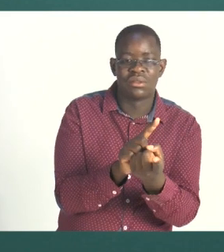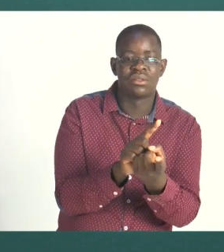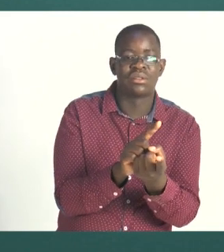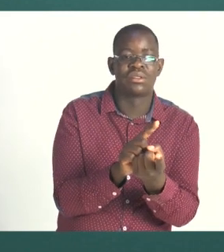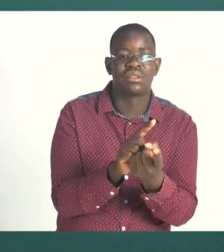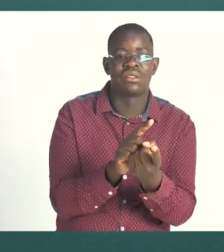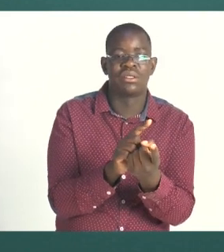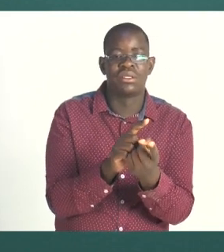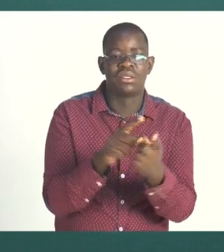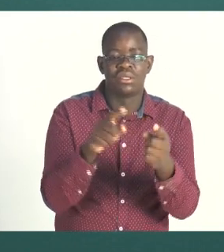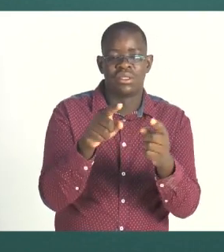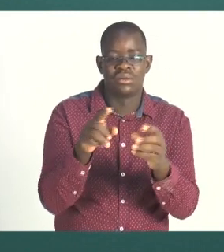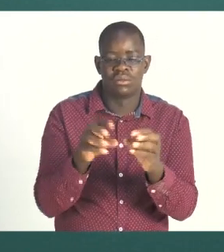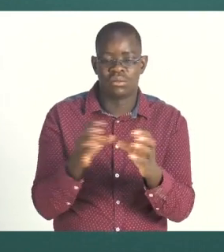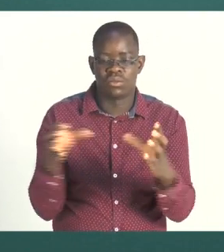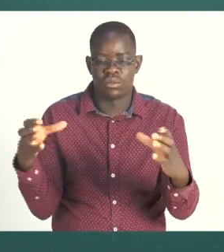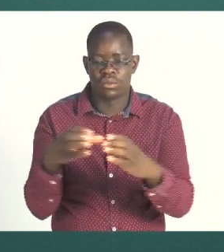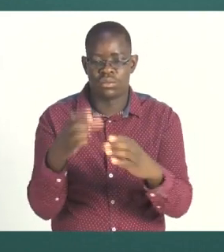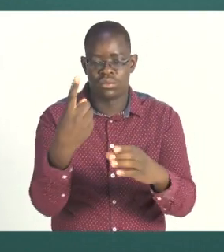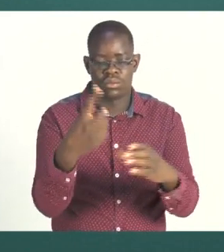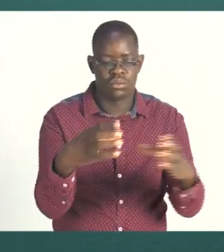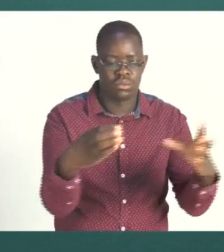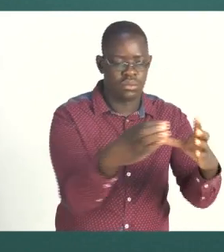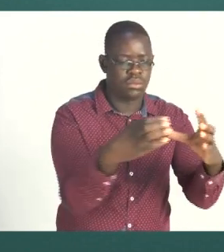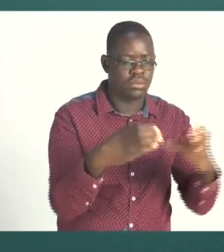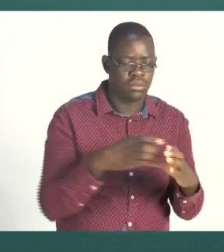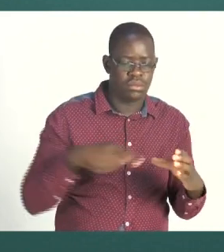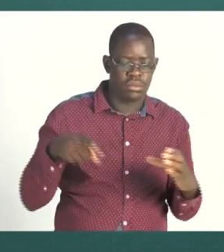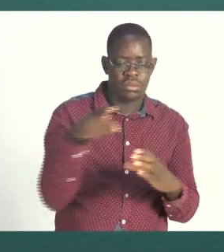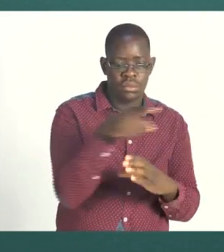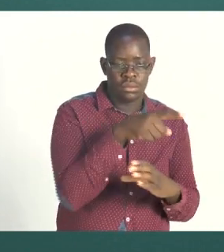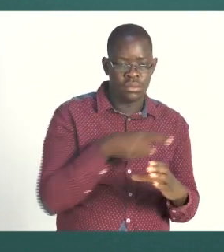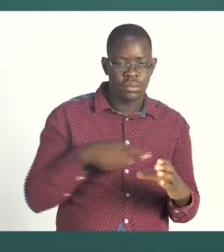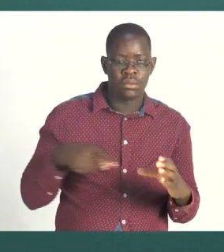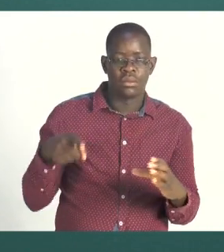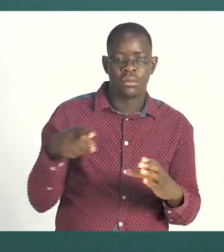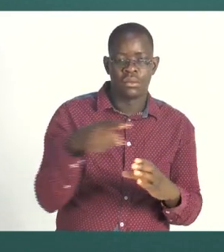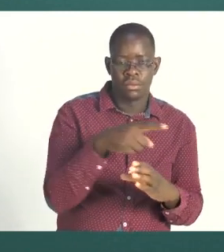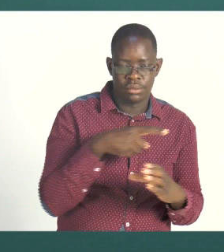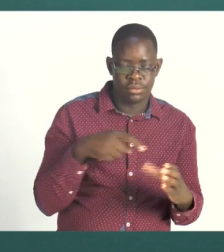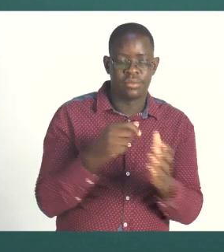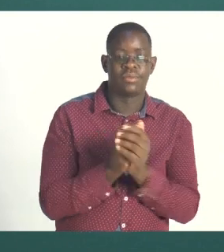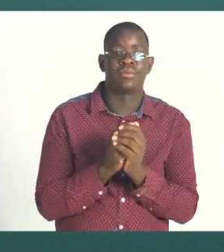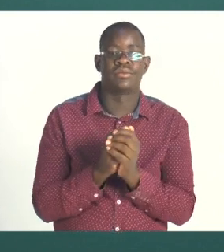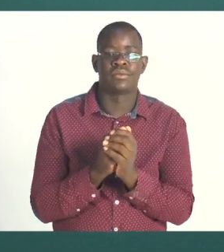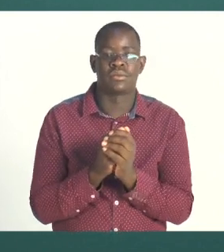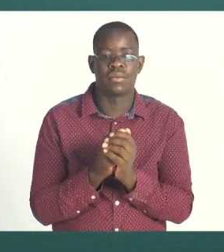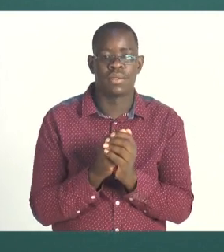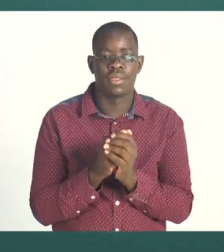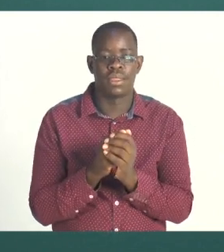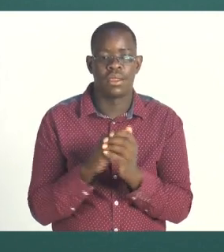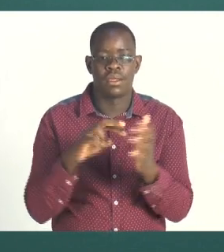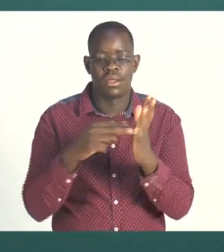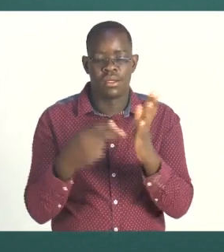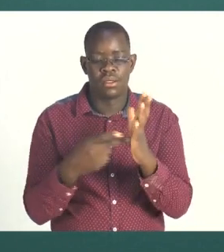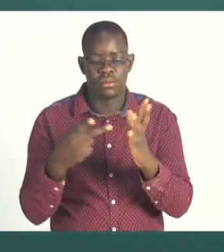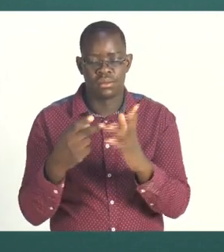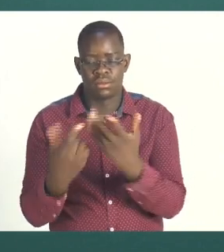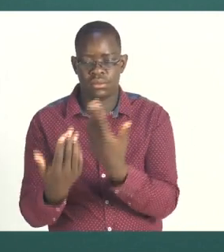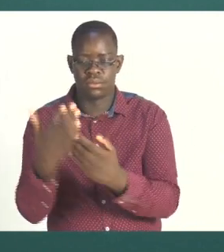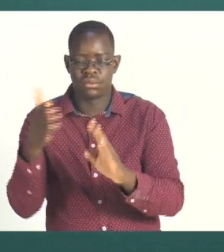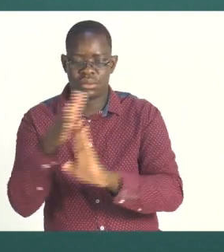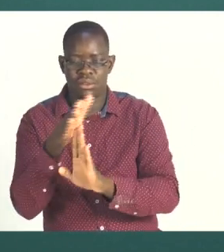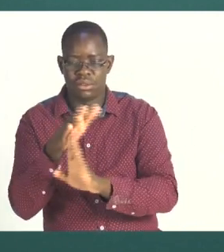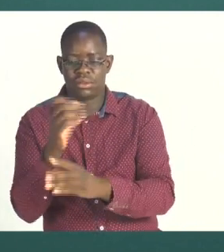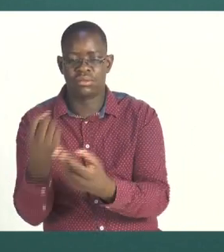rotational grazing is about moving animals from one camp to another in a sequence or order. This is done to allow the grazing land time